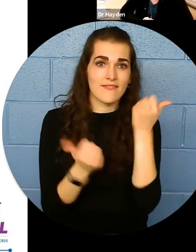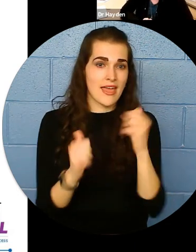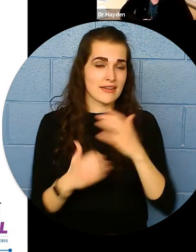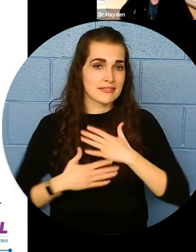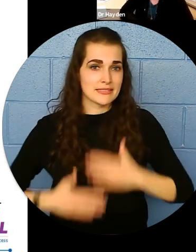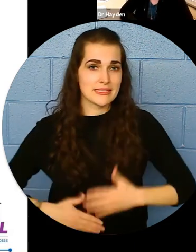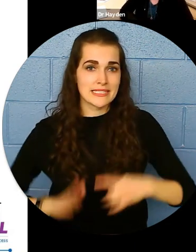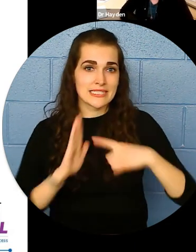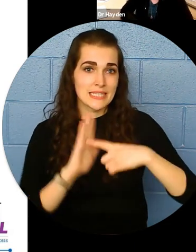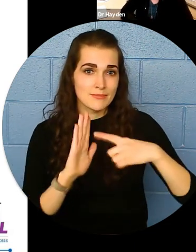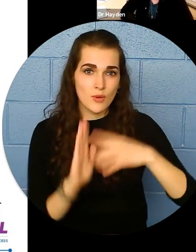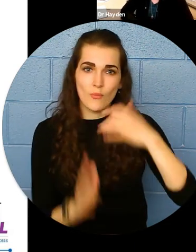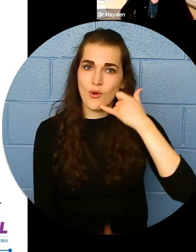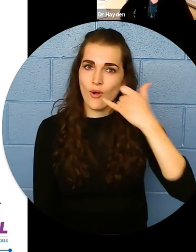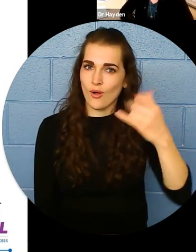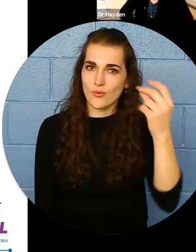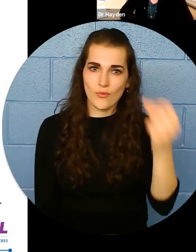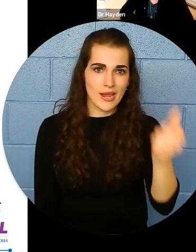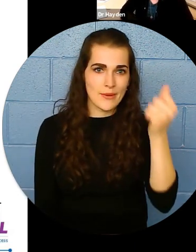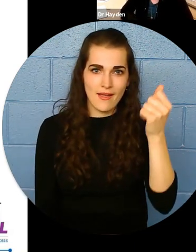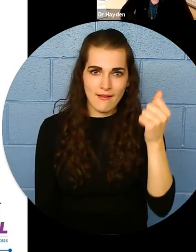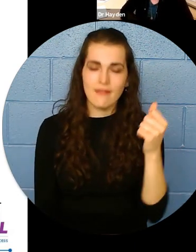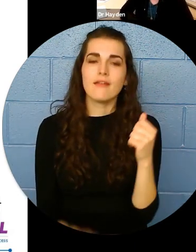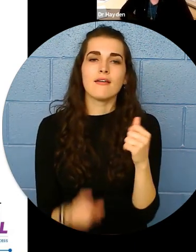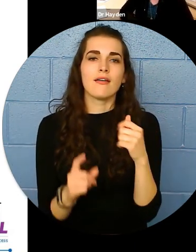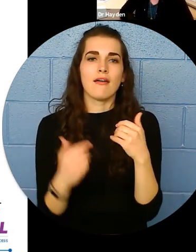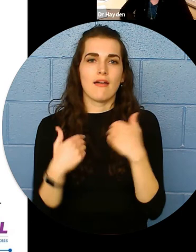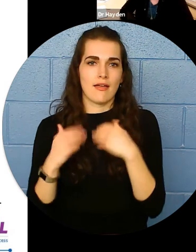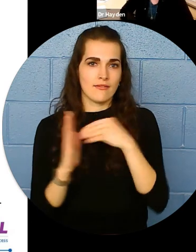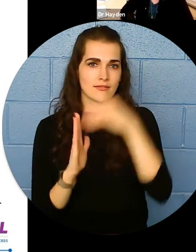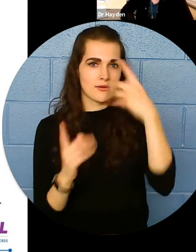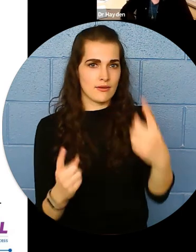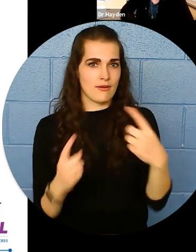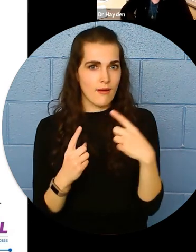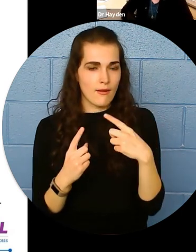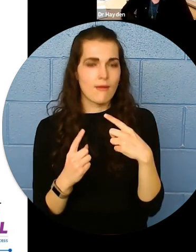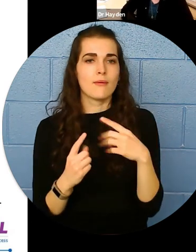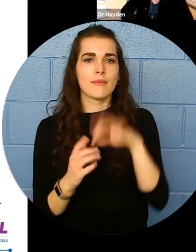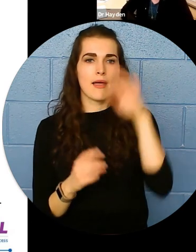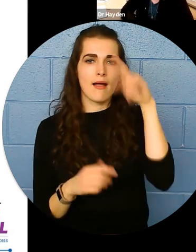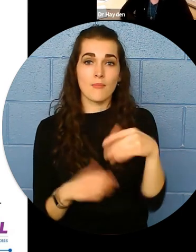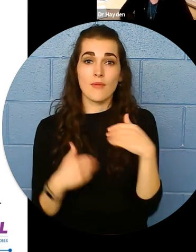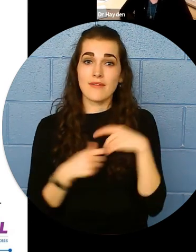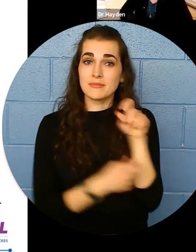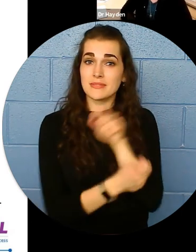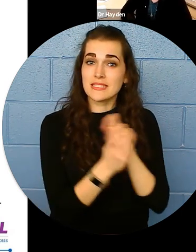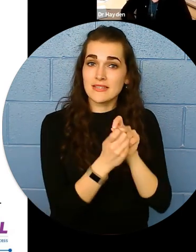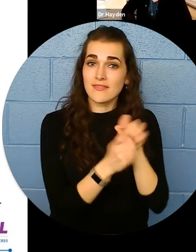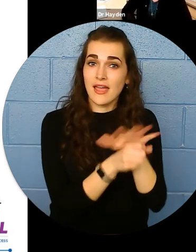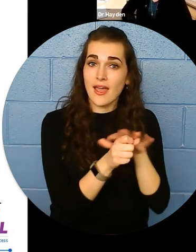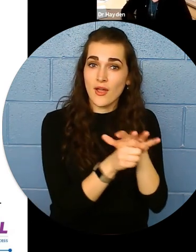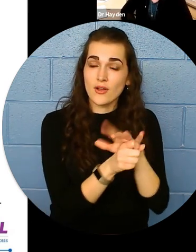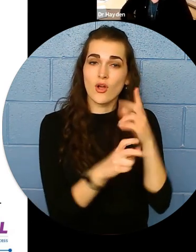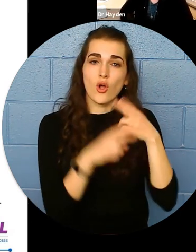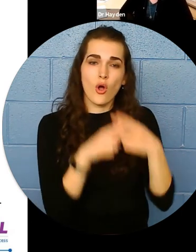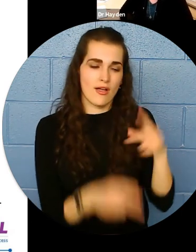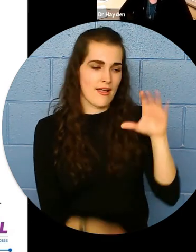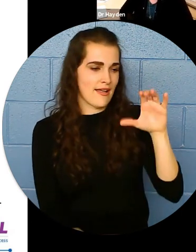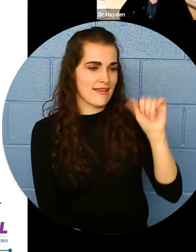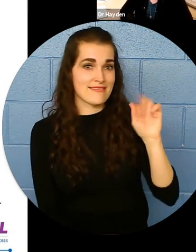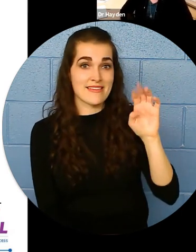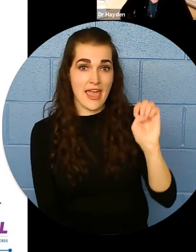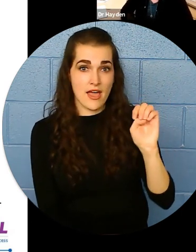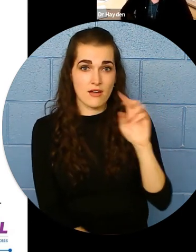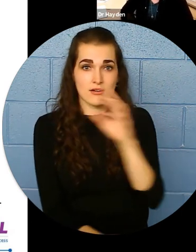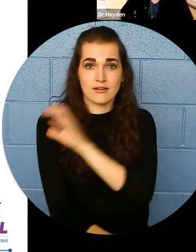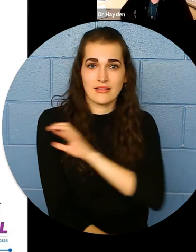we will make sure to call you right away and have the child picked up. We do have a designated space, which we're calling the care clinic, for the